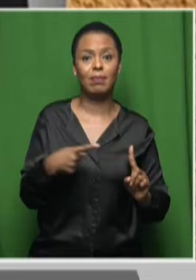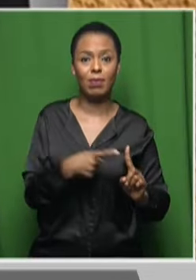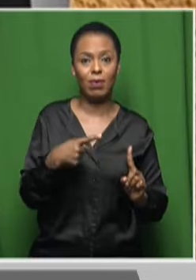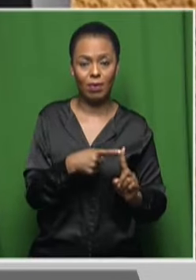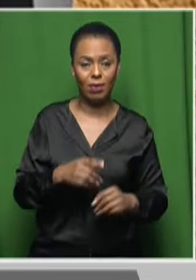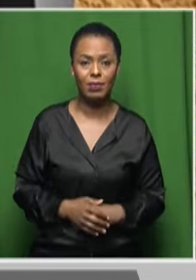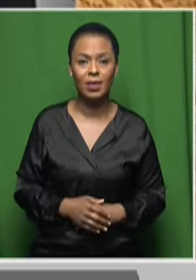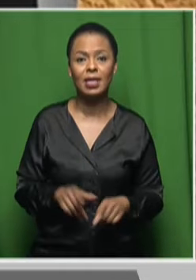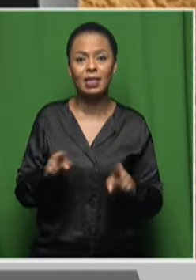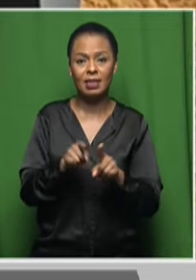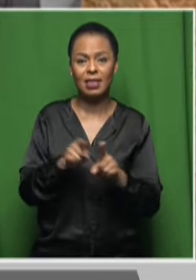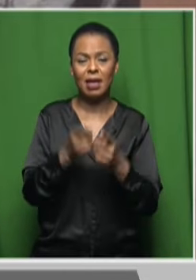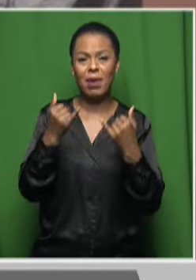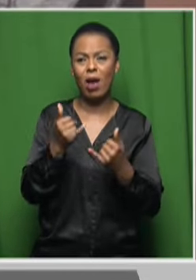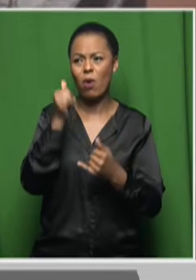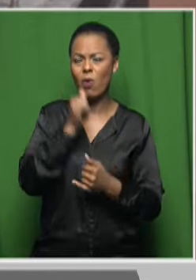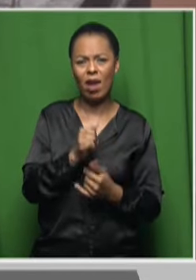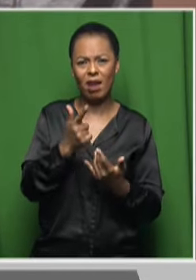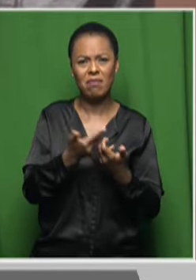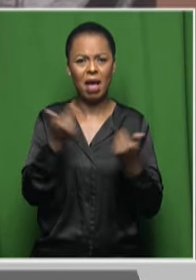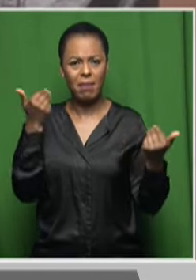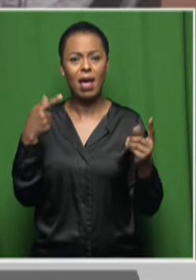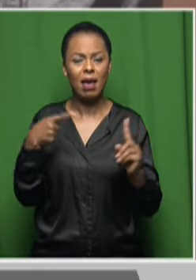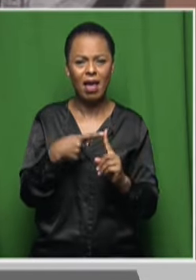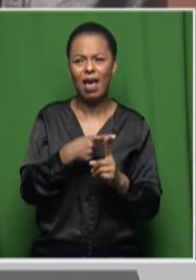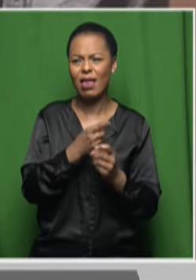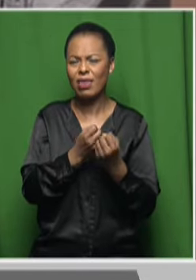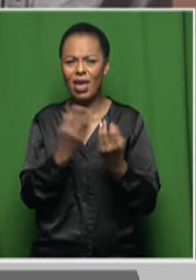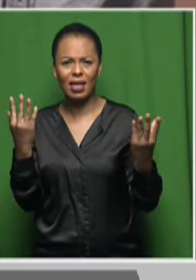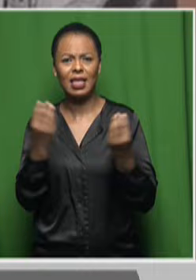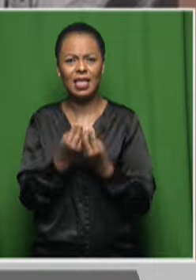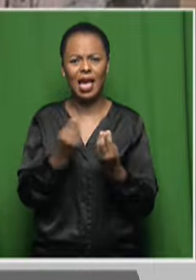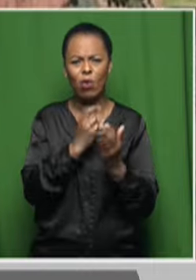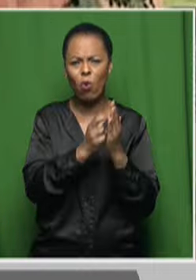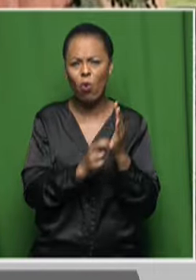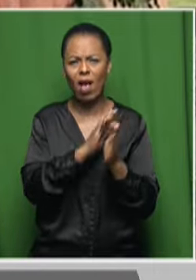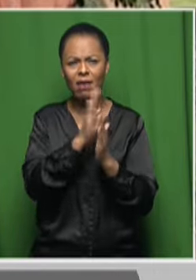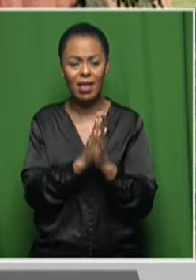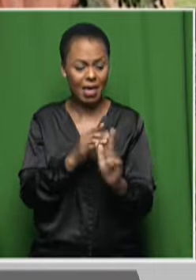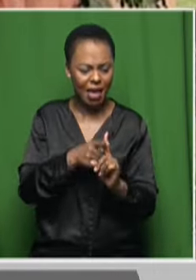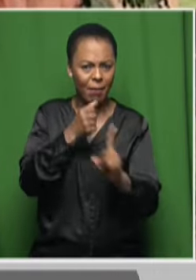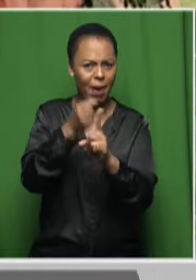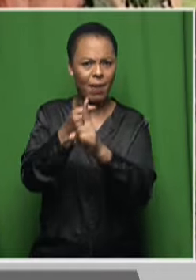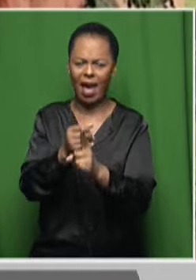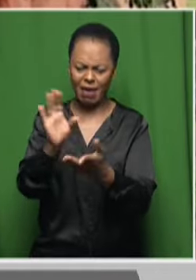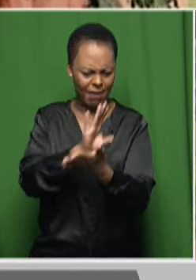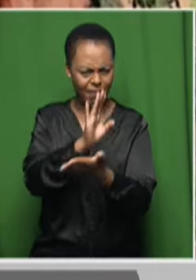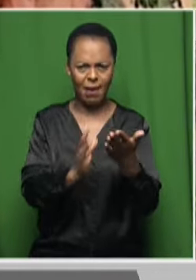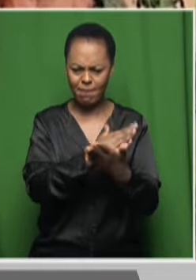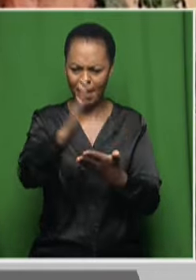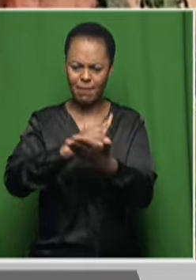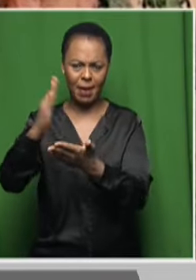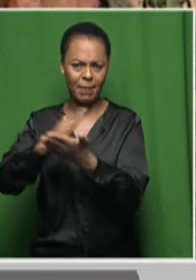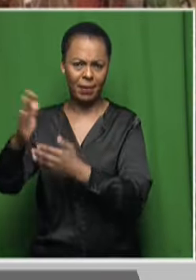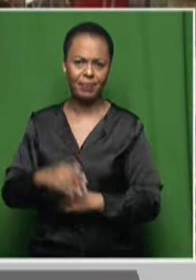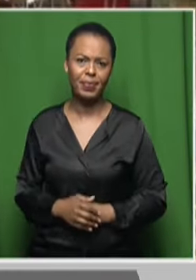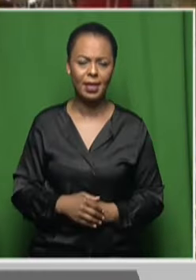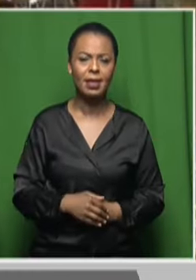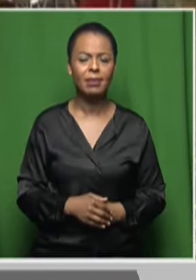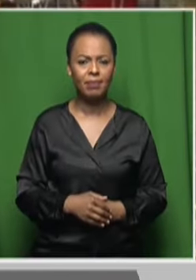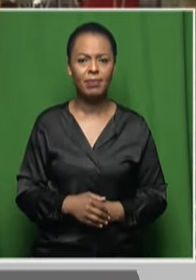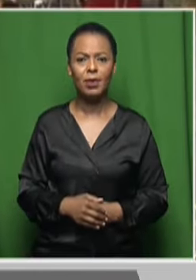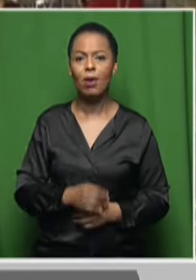to be banned. And the impact he had, in fact, as you are flighting books for